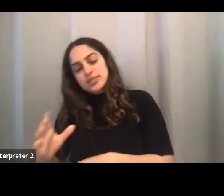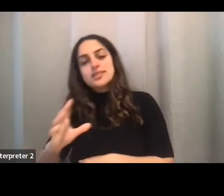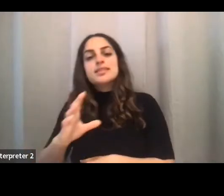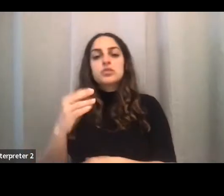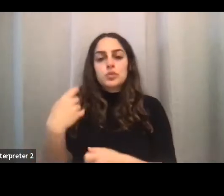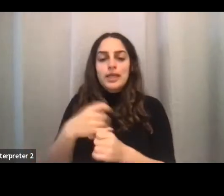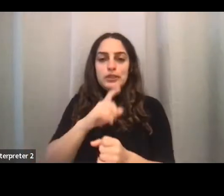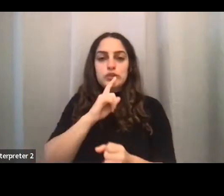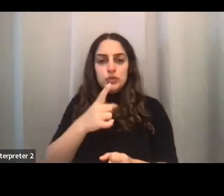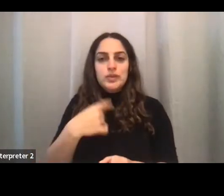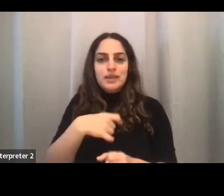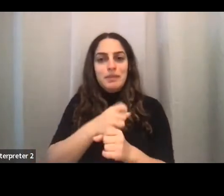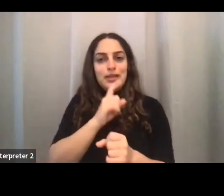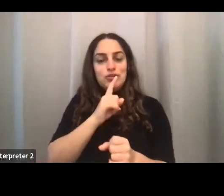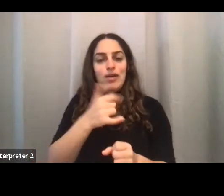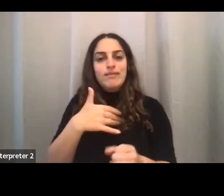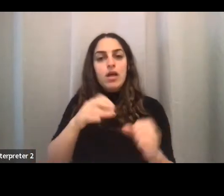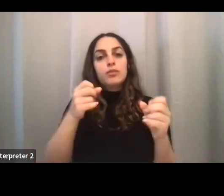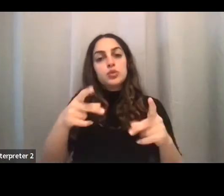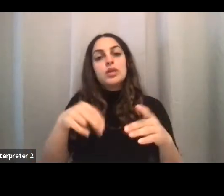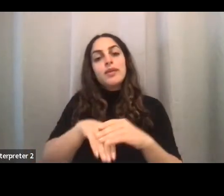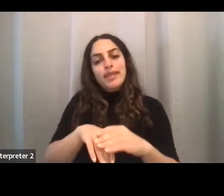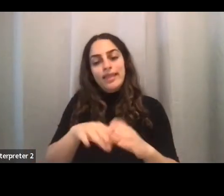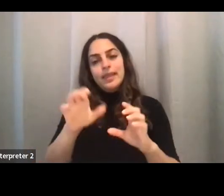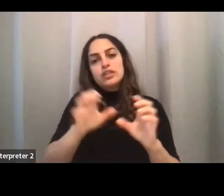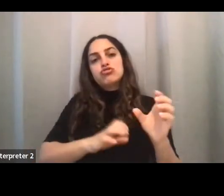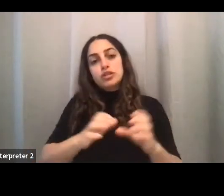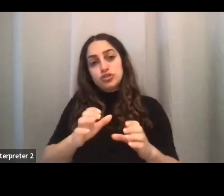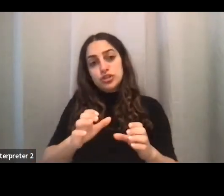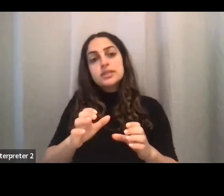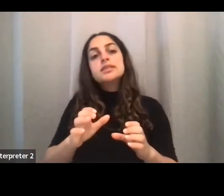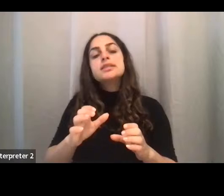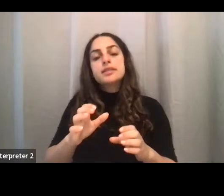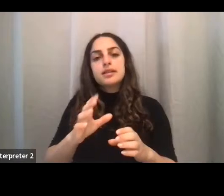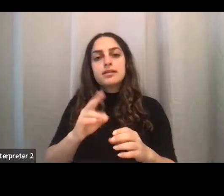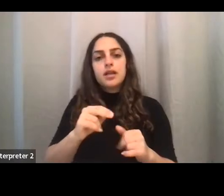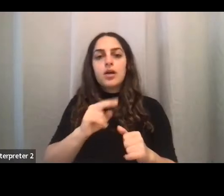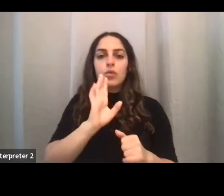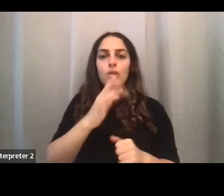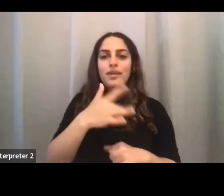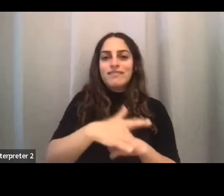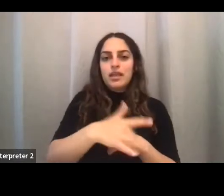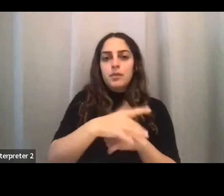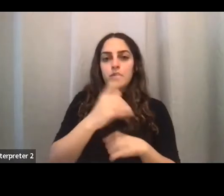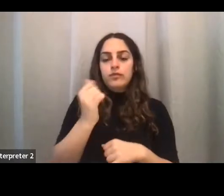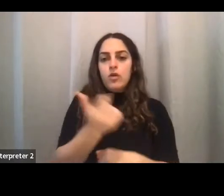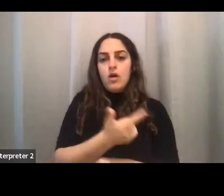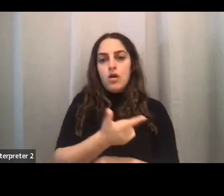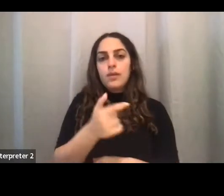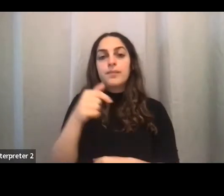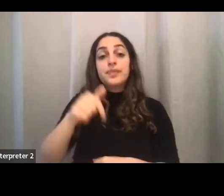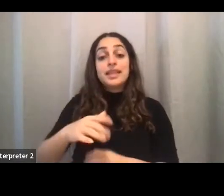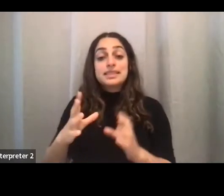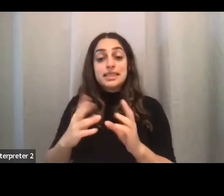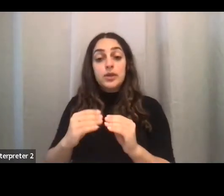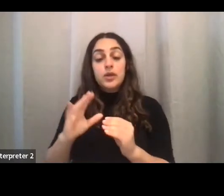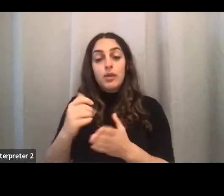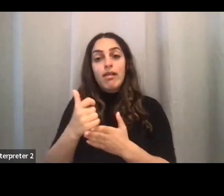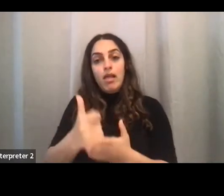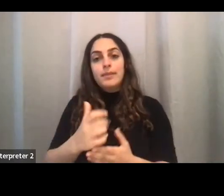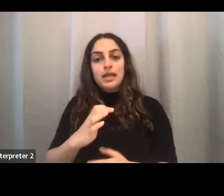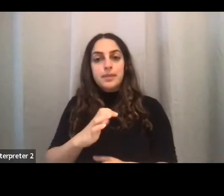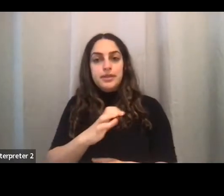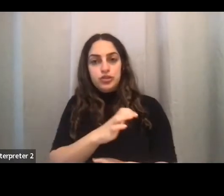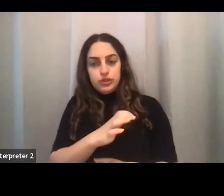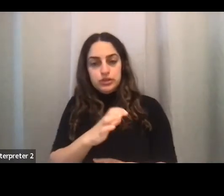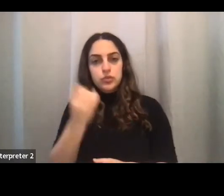ensure opportunity in the construction that's really going to be available to all this hearing will assist the commission in